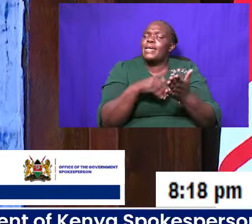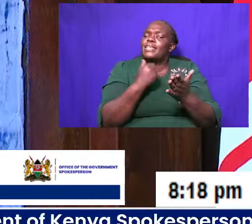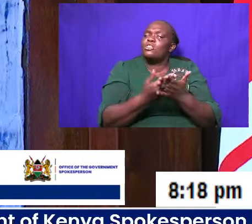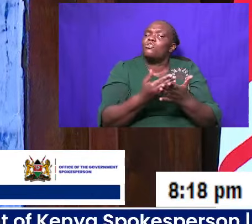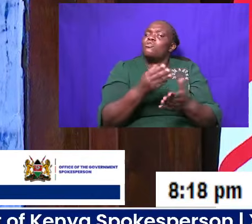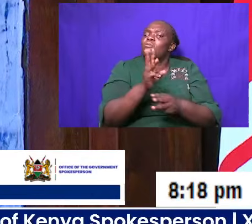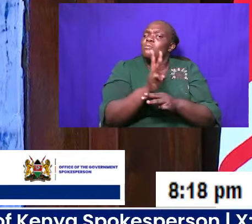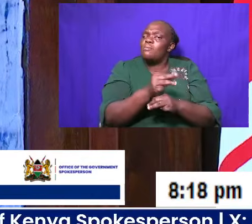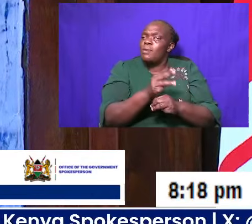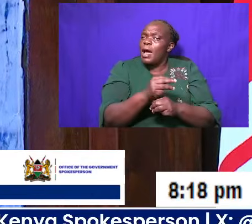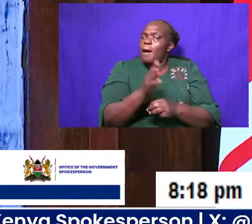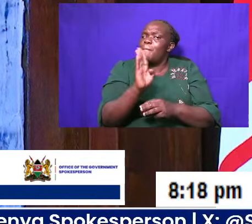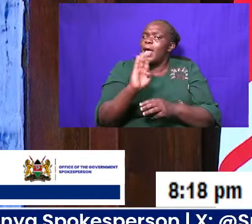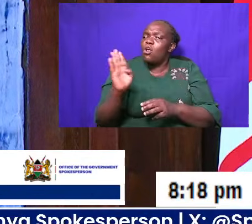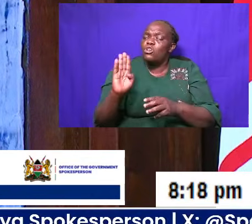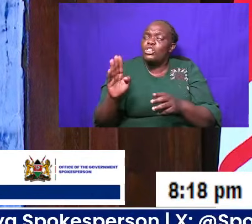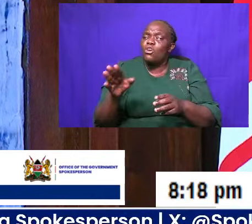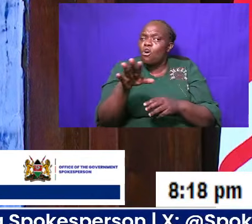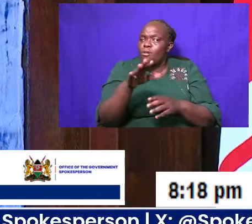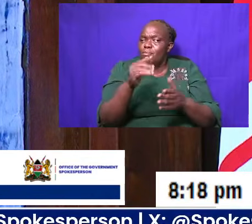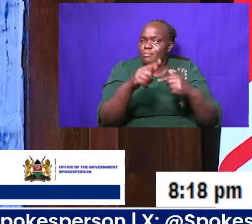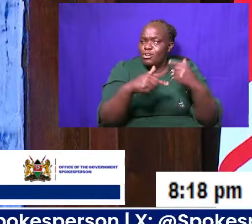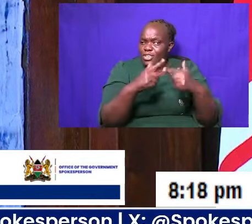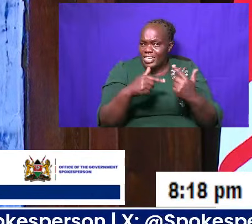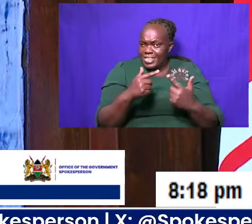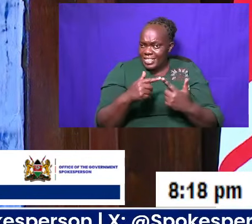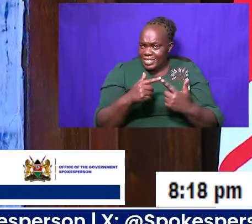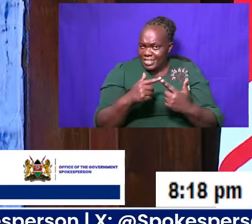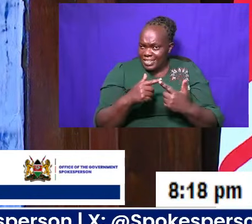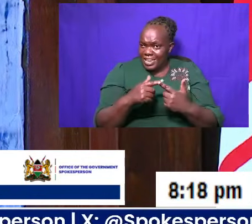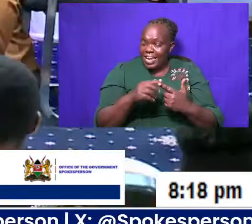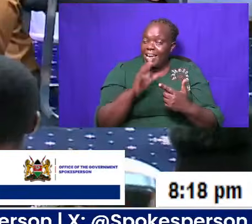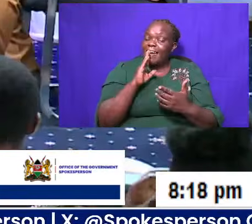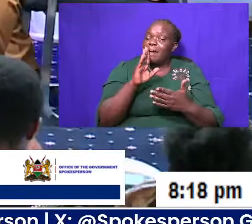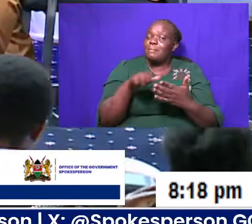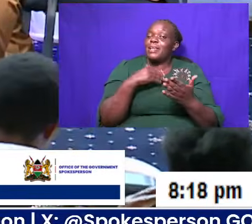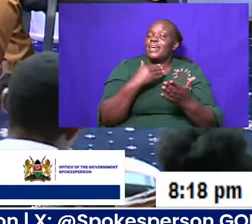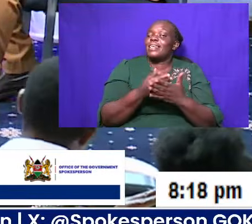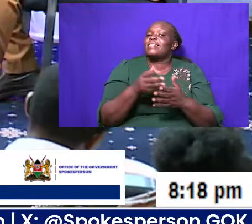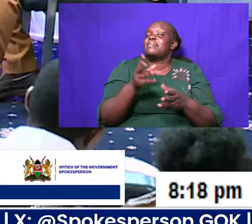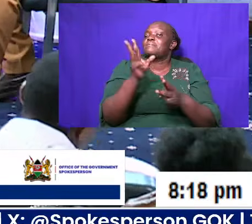biological processes. So I was looking at the drugs. Unasikia nini watu? Application of what?